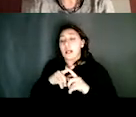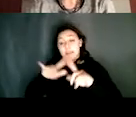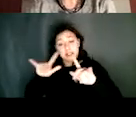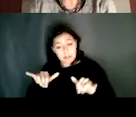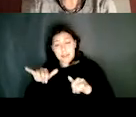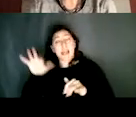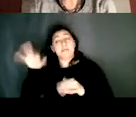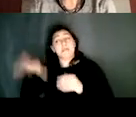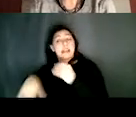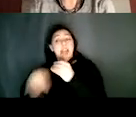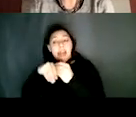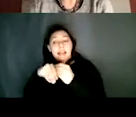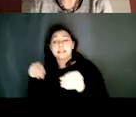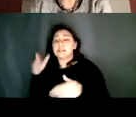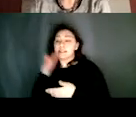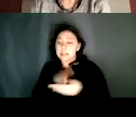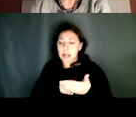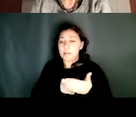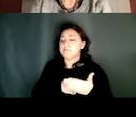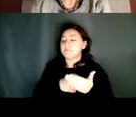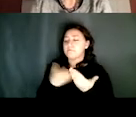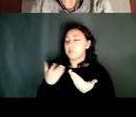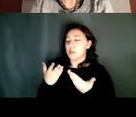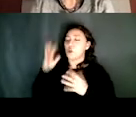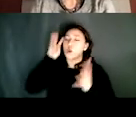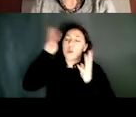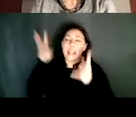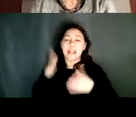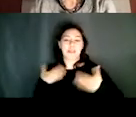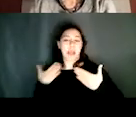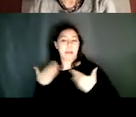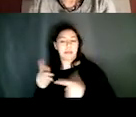where students are social movement DJs.